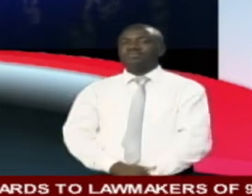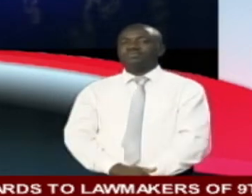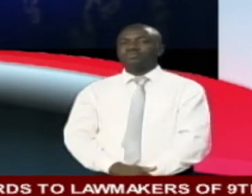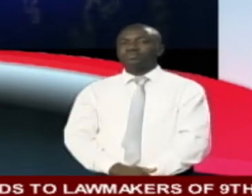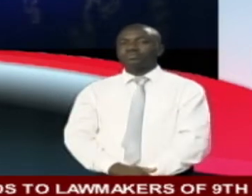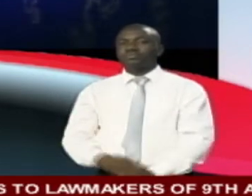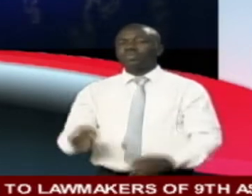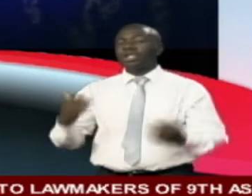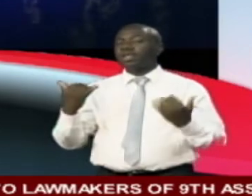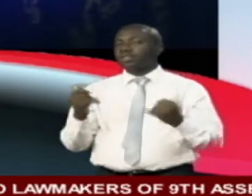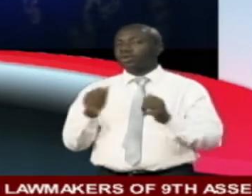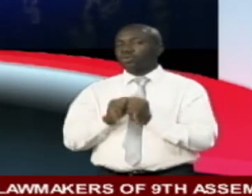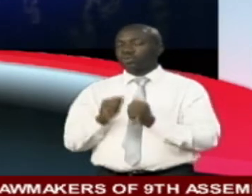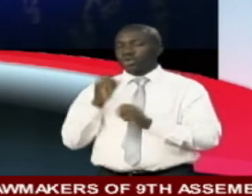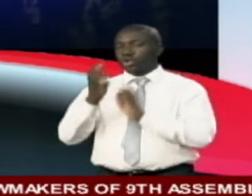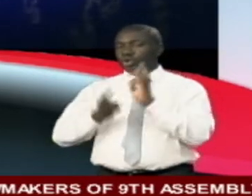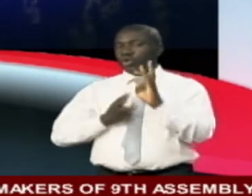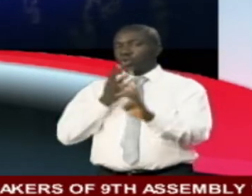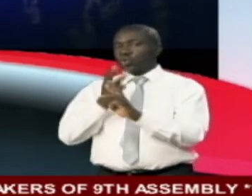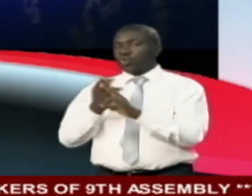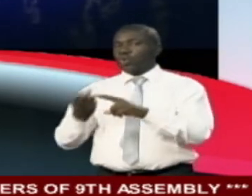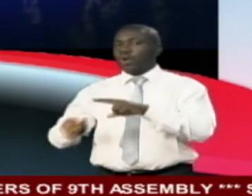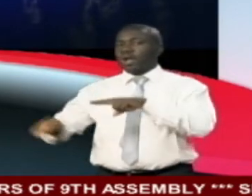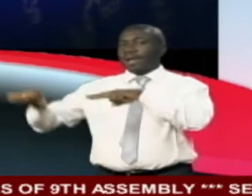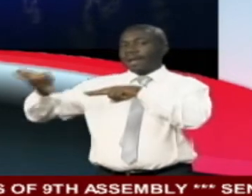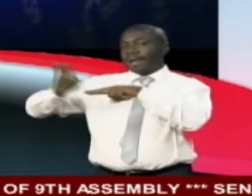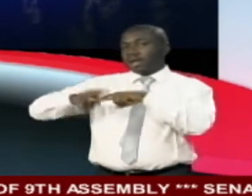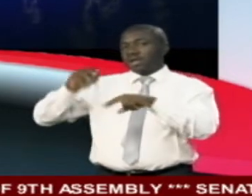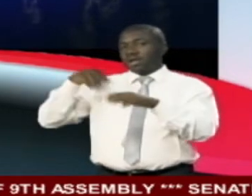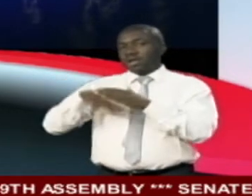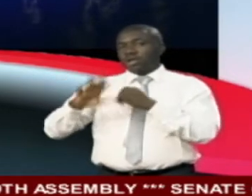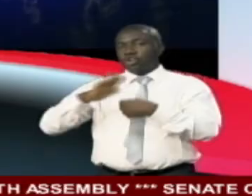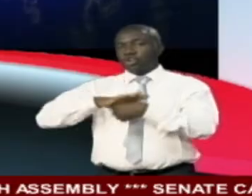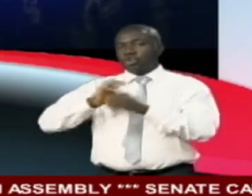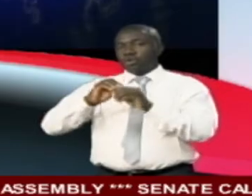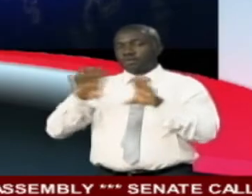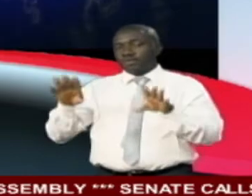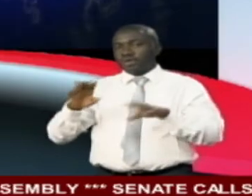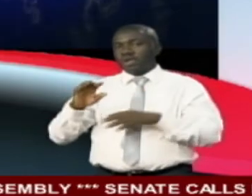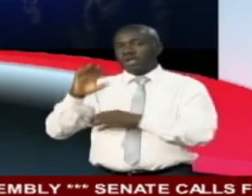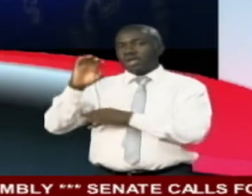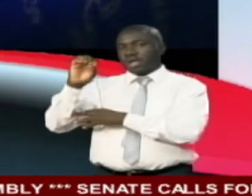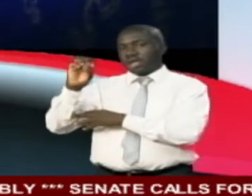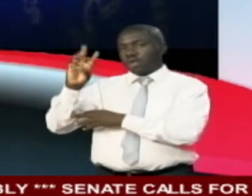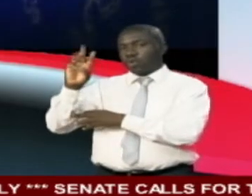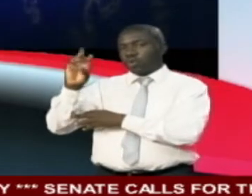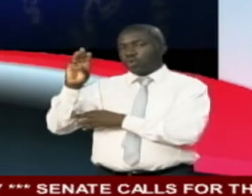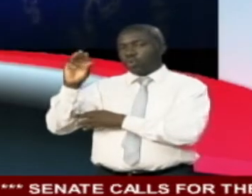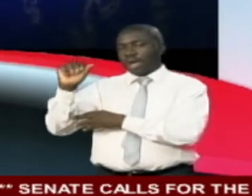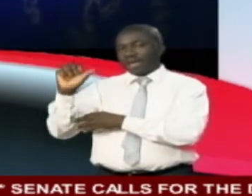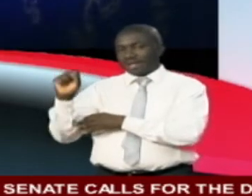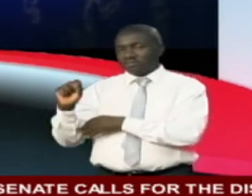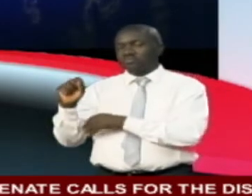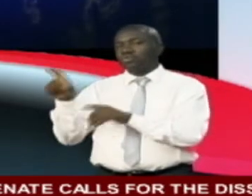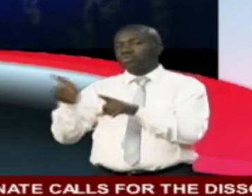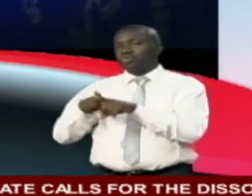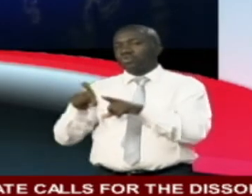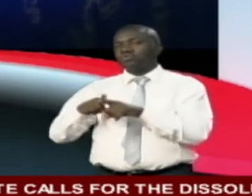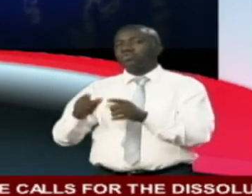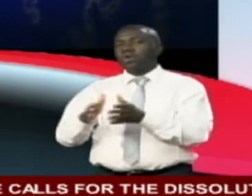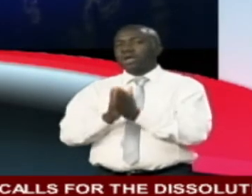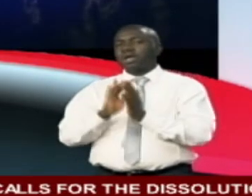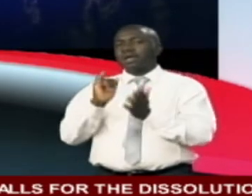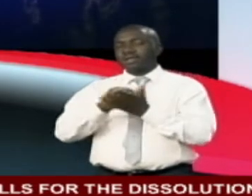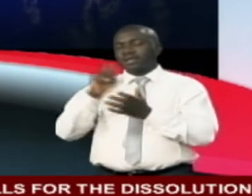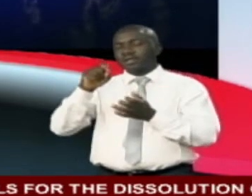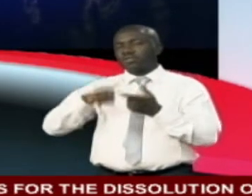Now, with a global increase in COVID-19 infection and fatalities, ECOWAS Commission is proposing regional guidelines and protocols